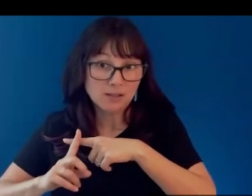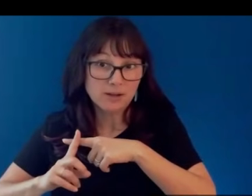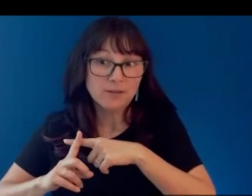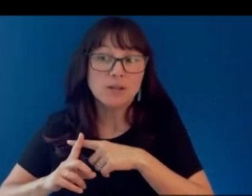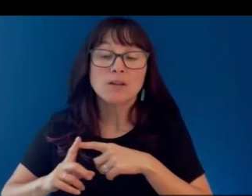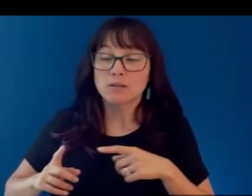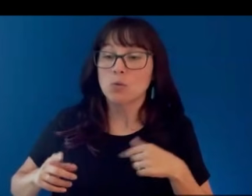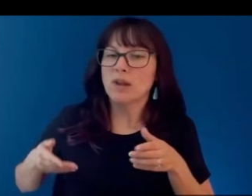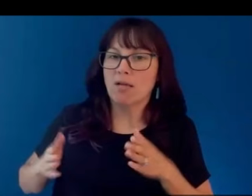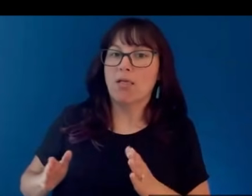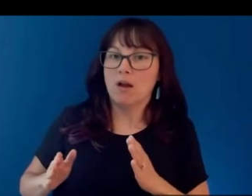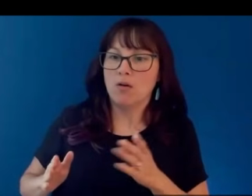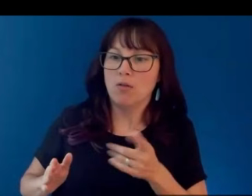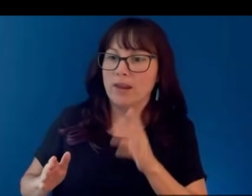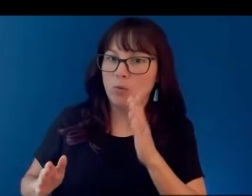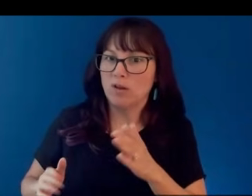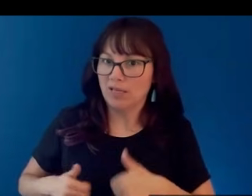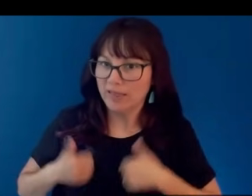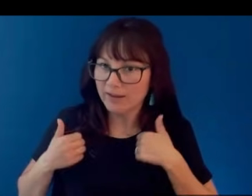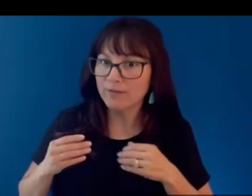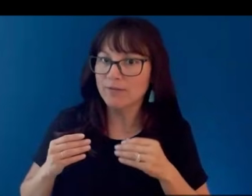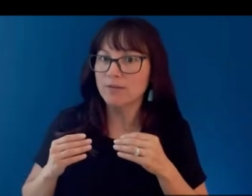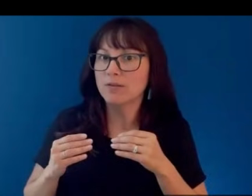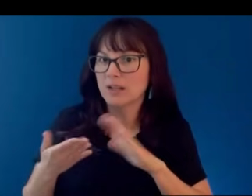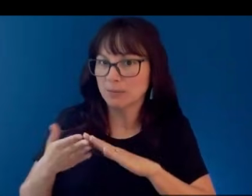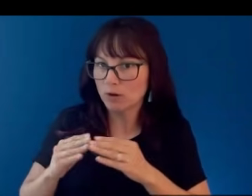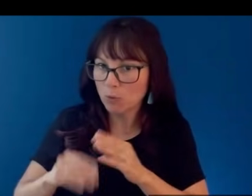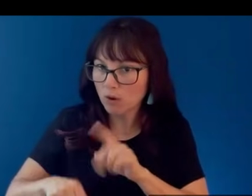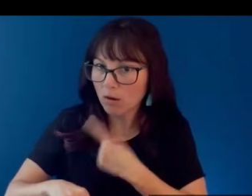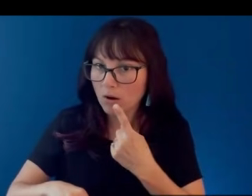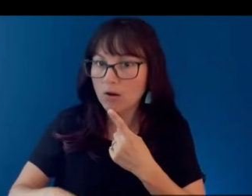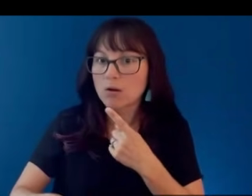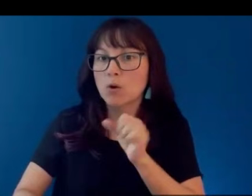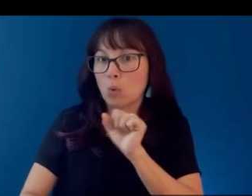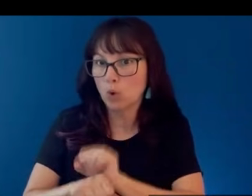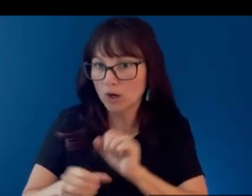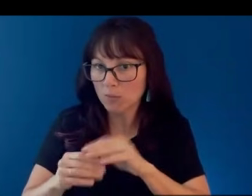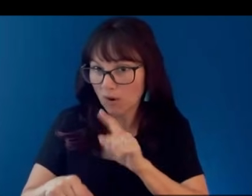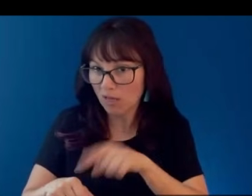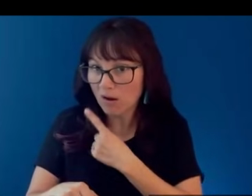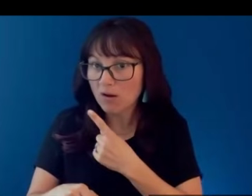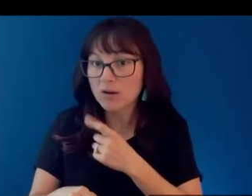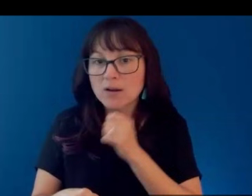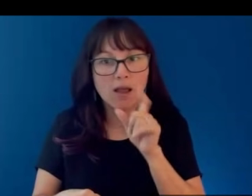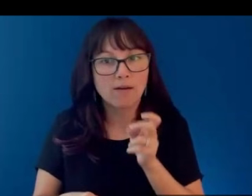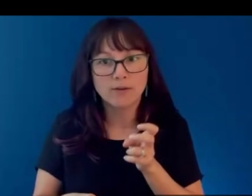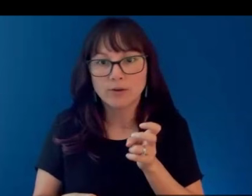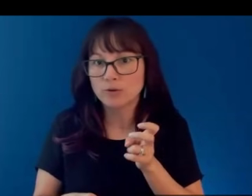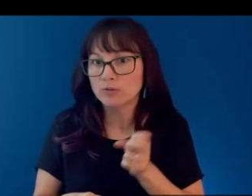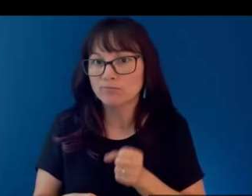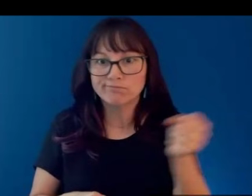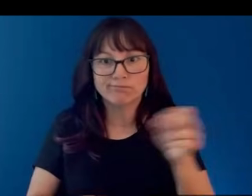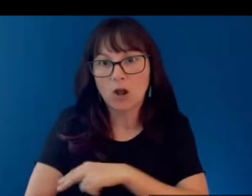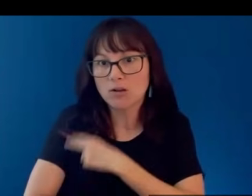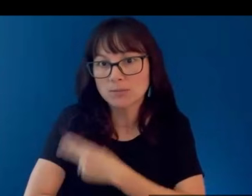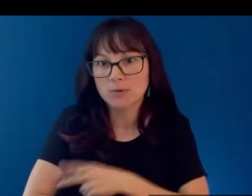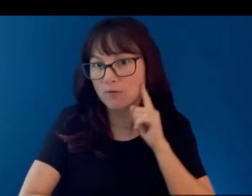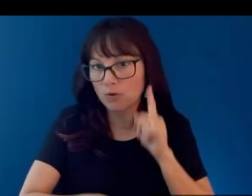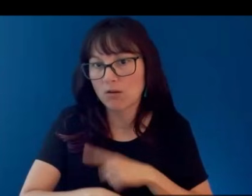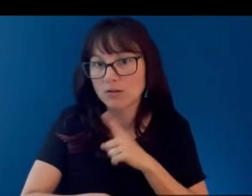in the community longer, to work longer, and not be hospitalized for long periods of